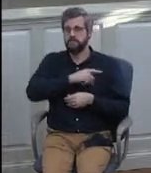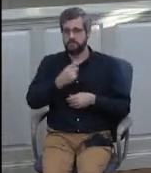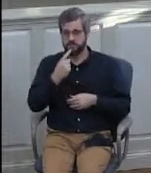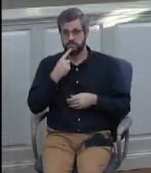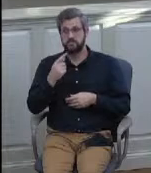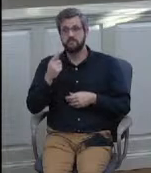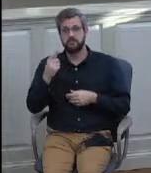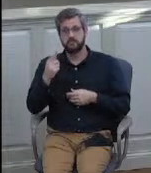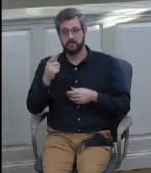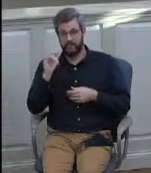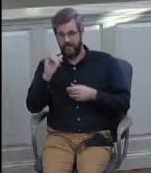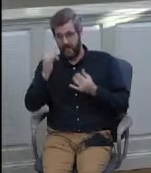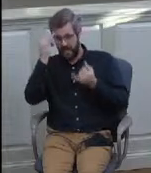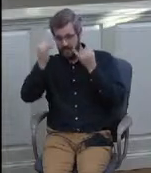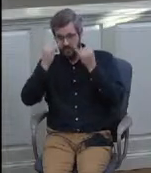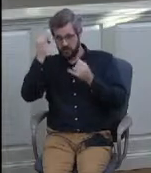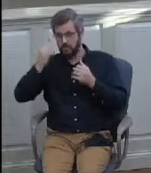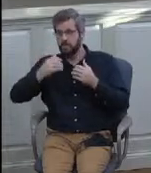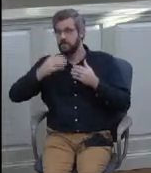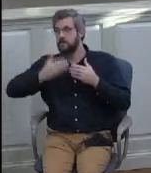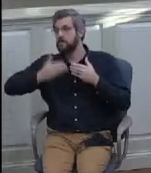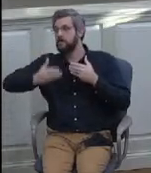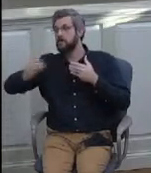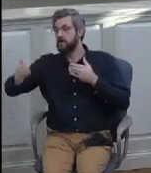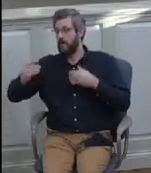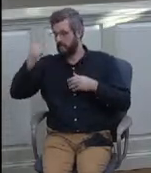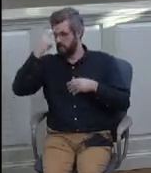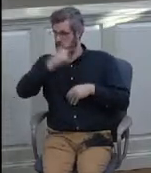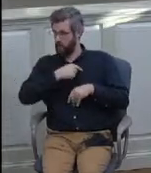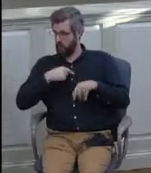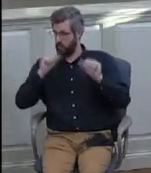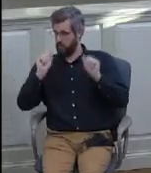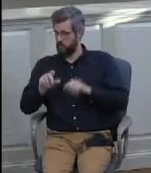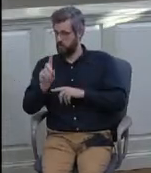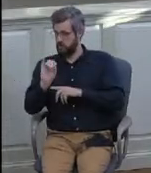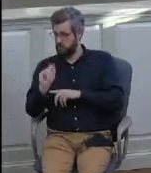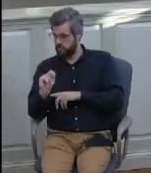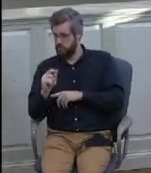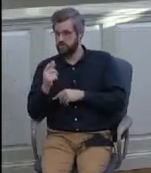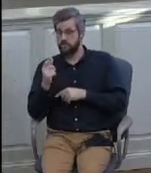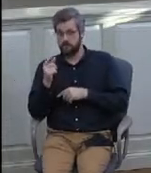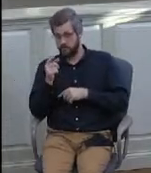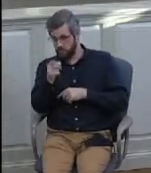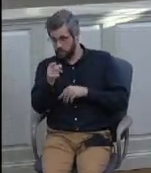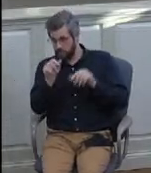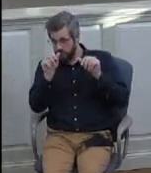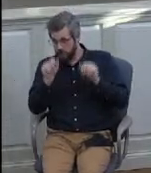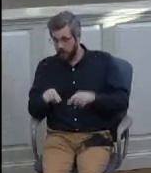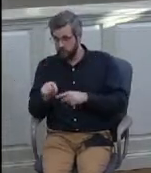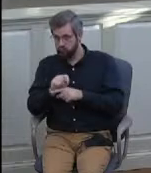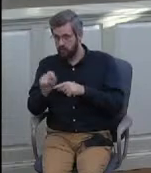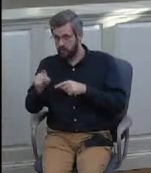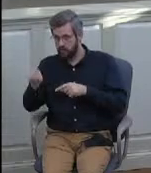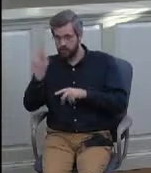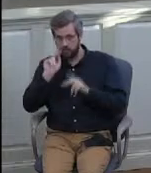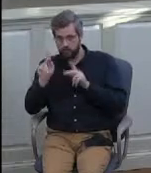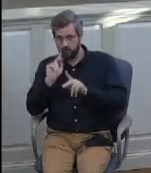on down the road with it, which I would think we could do that, are you in a position to train these